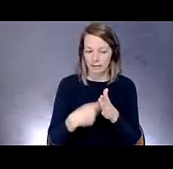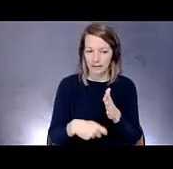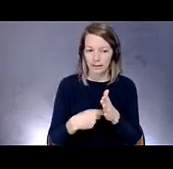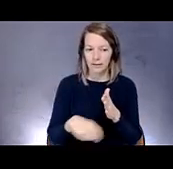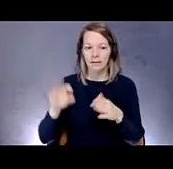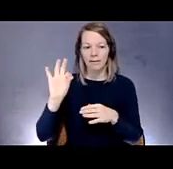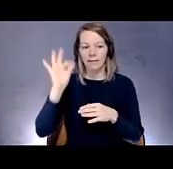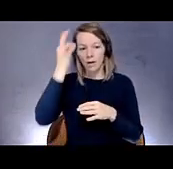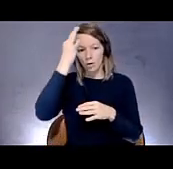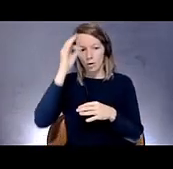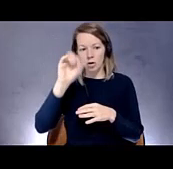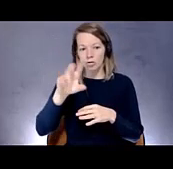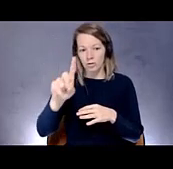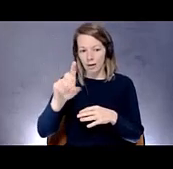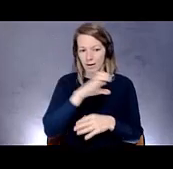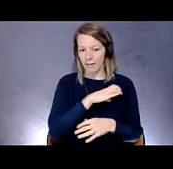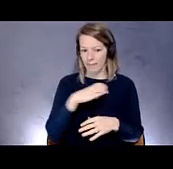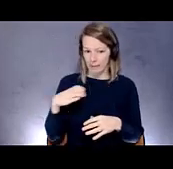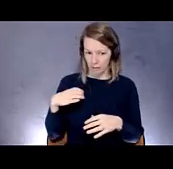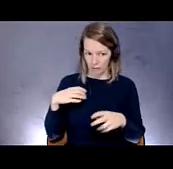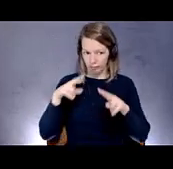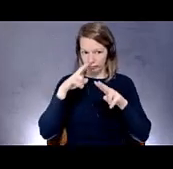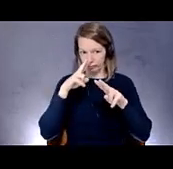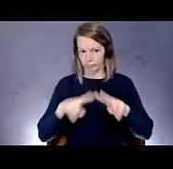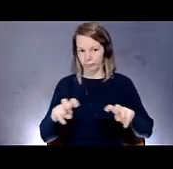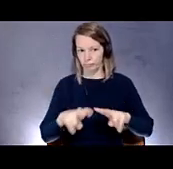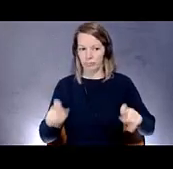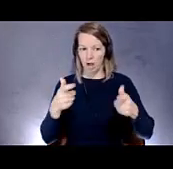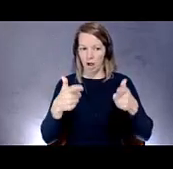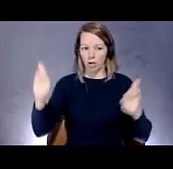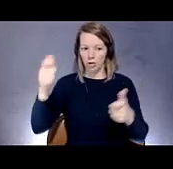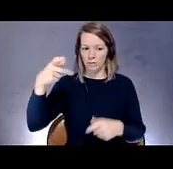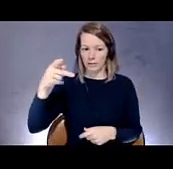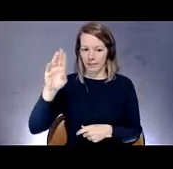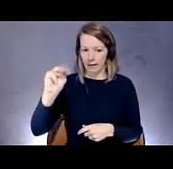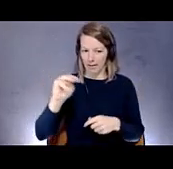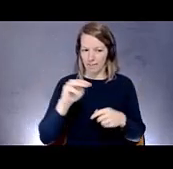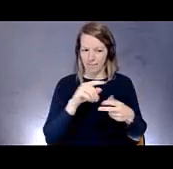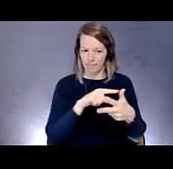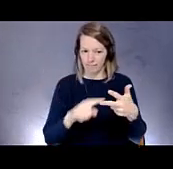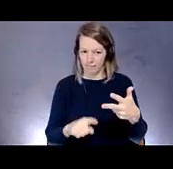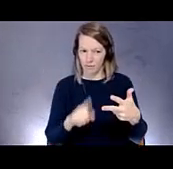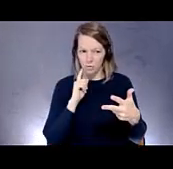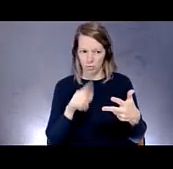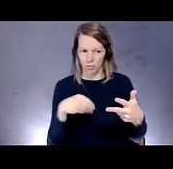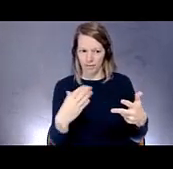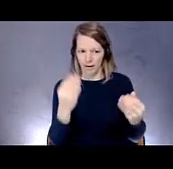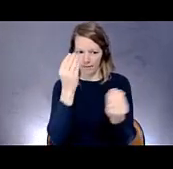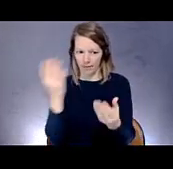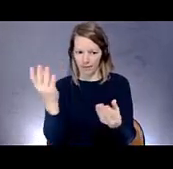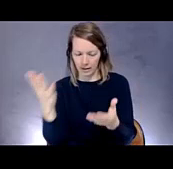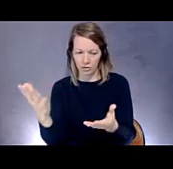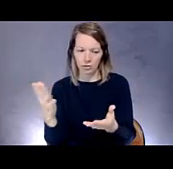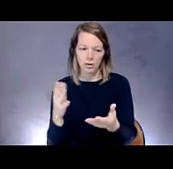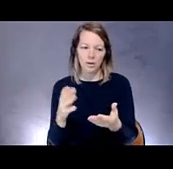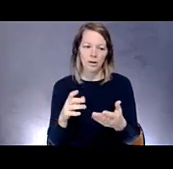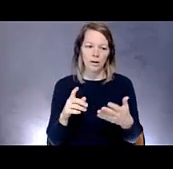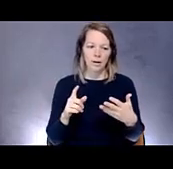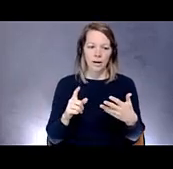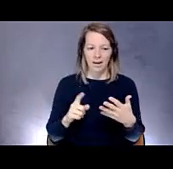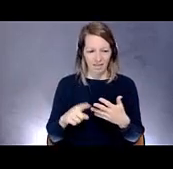Federal Trade Commission is taking a look at the largest PBMs to provide information. And there